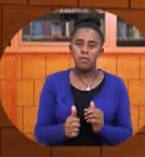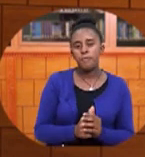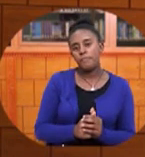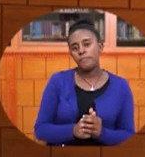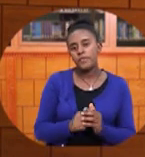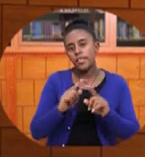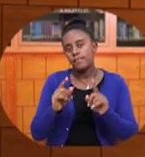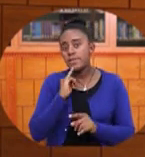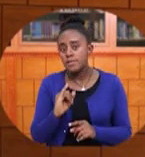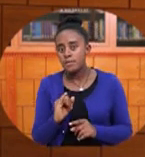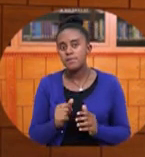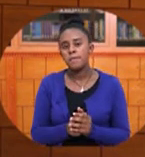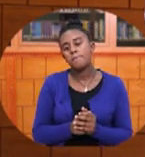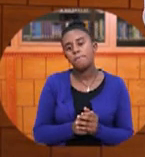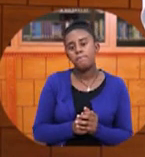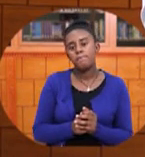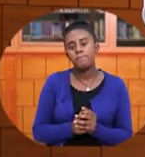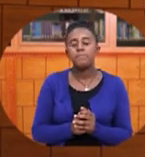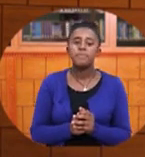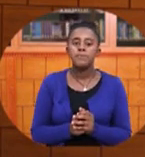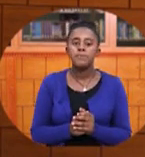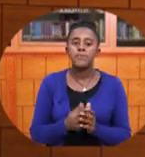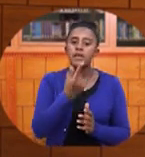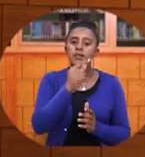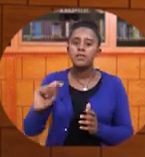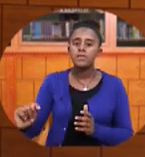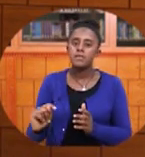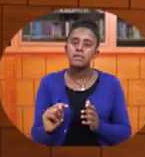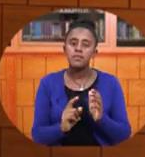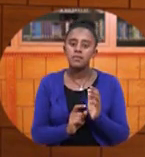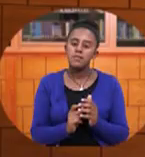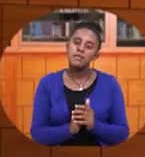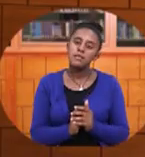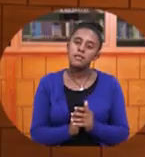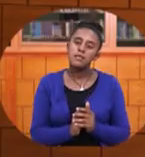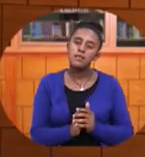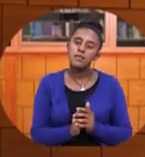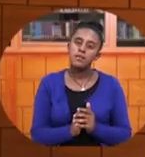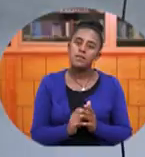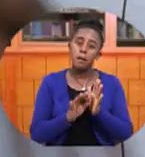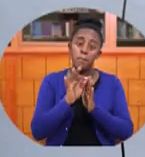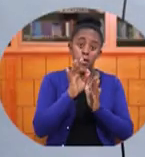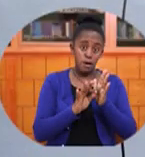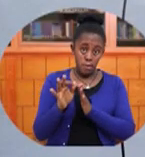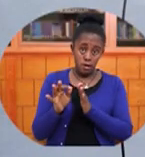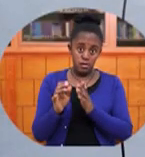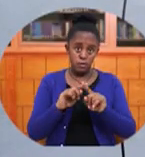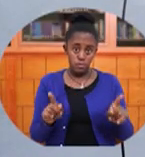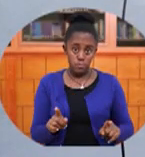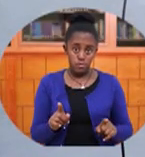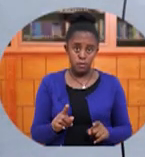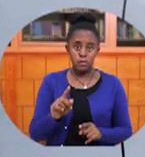between vertebral and the invertebrate animal is the number. Vertebral